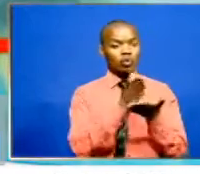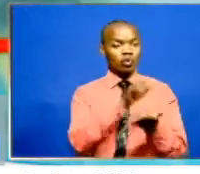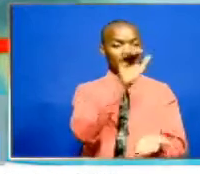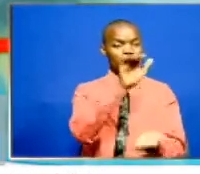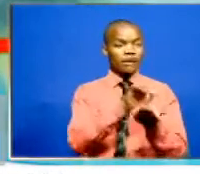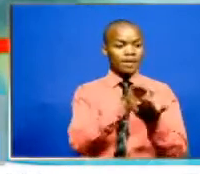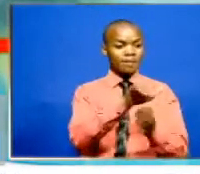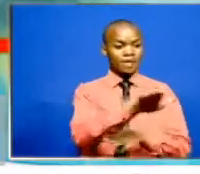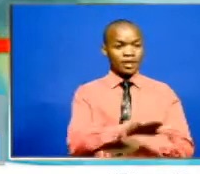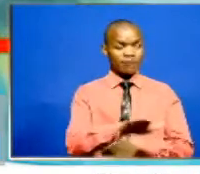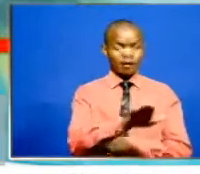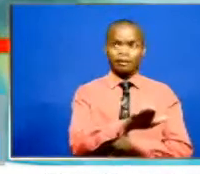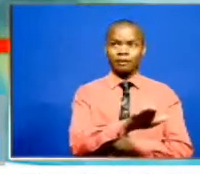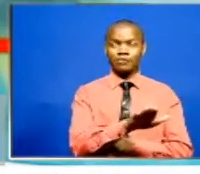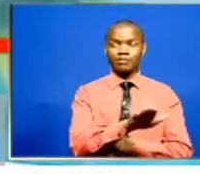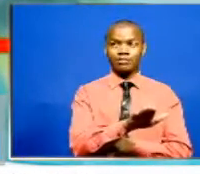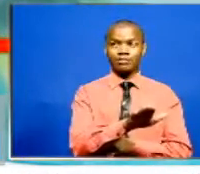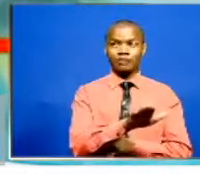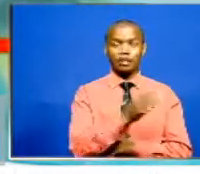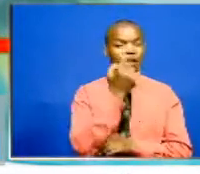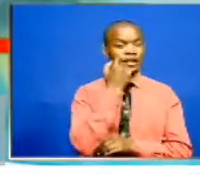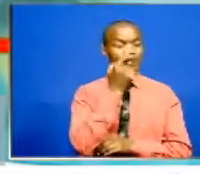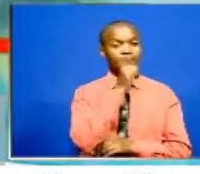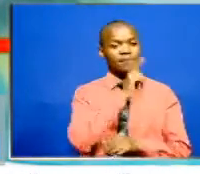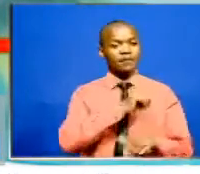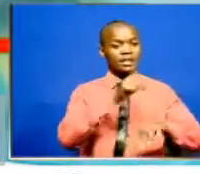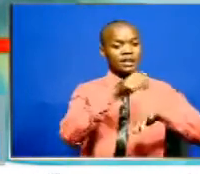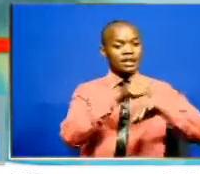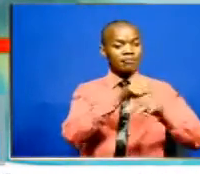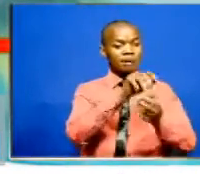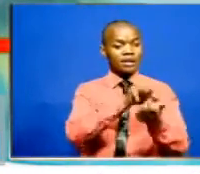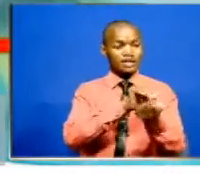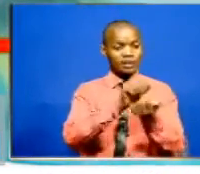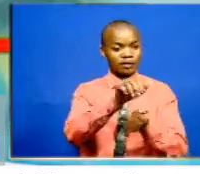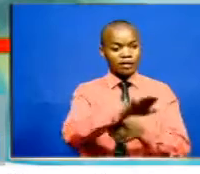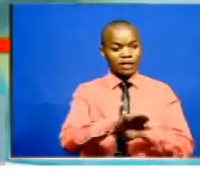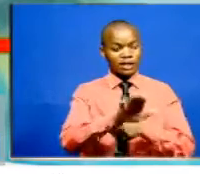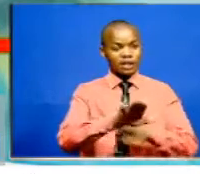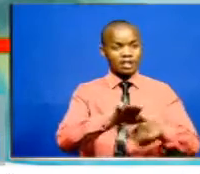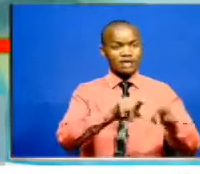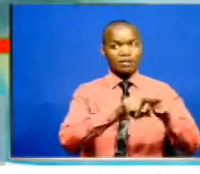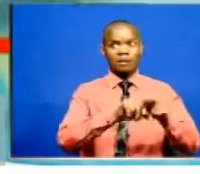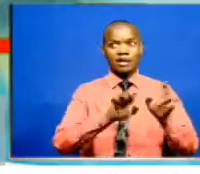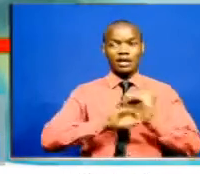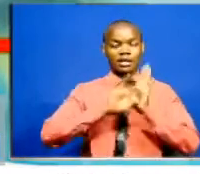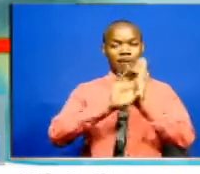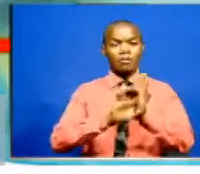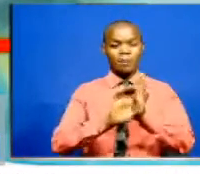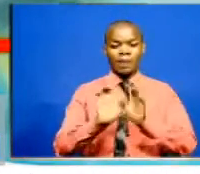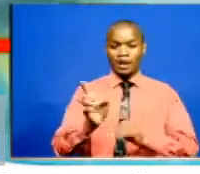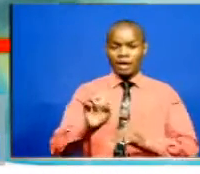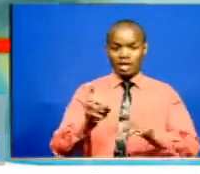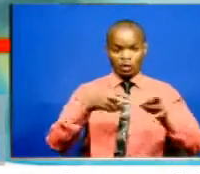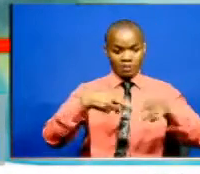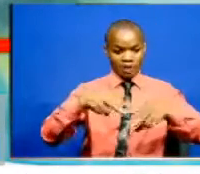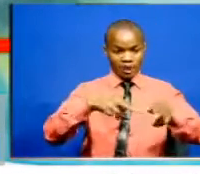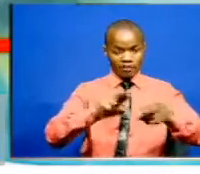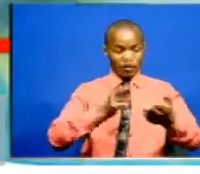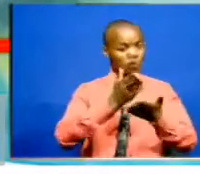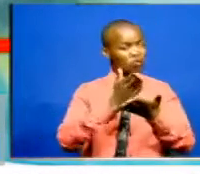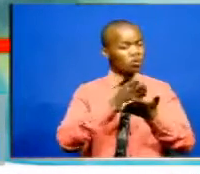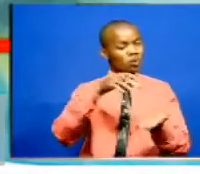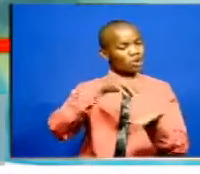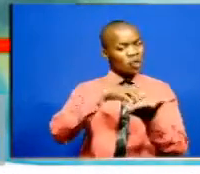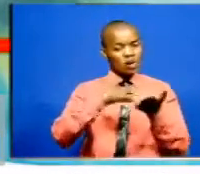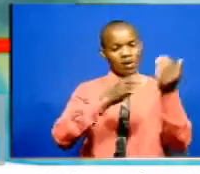we've seen them. We've seen them dumping. We've seen, actually looking at Nairobi River is actually in a very dire state.